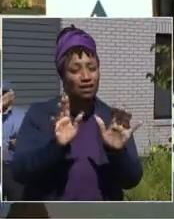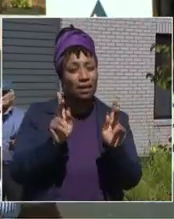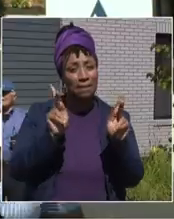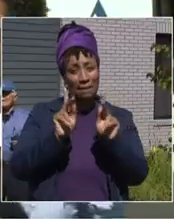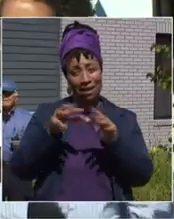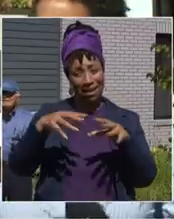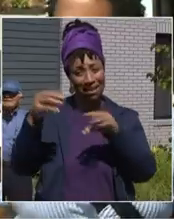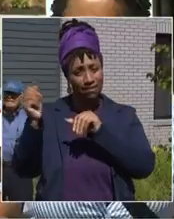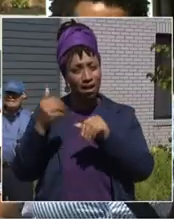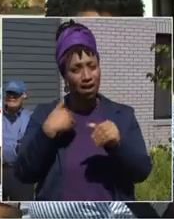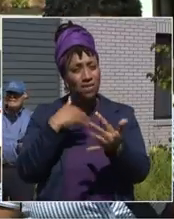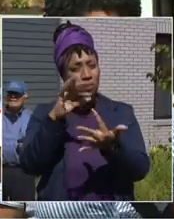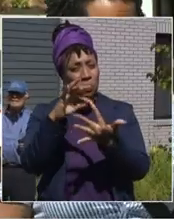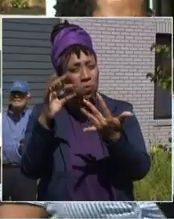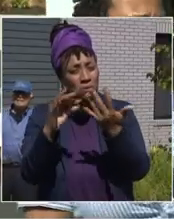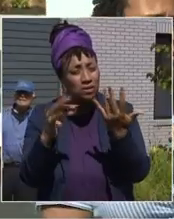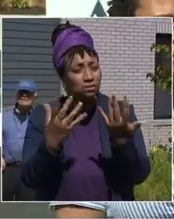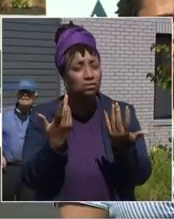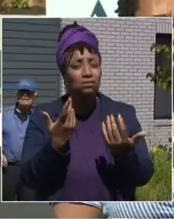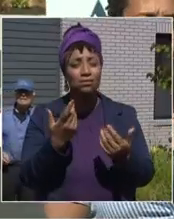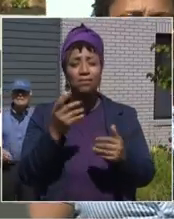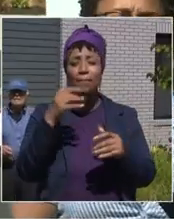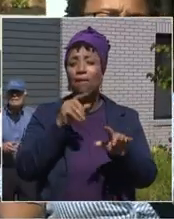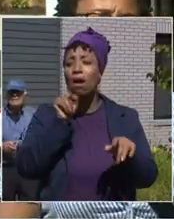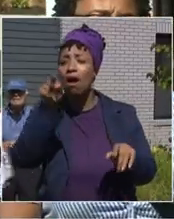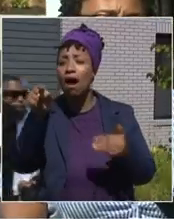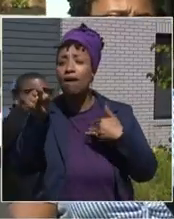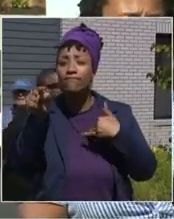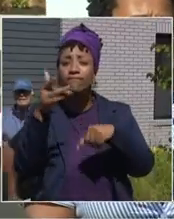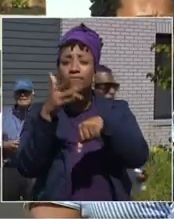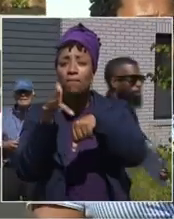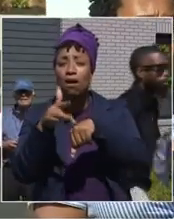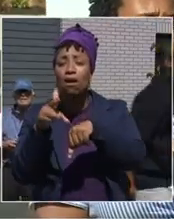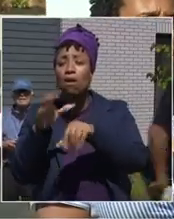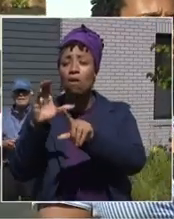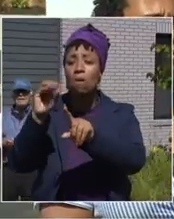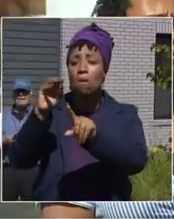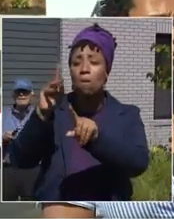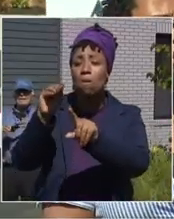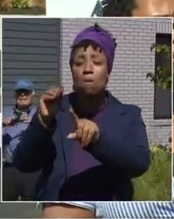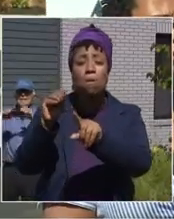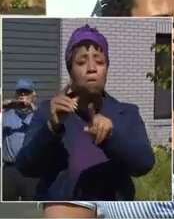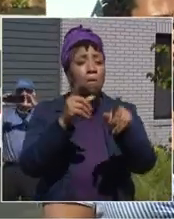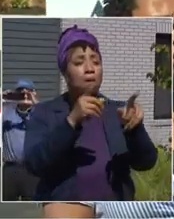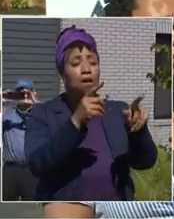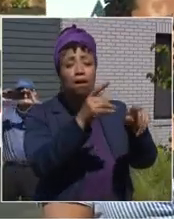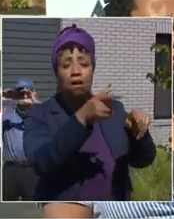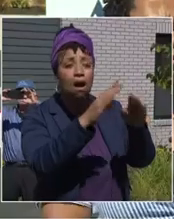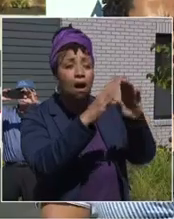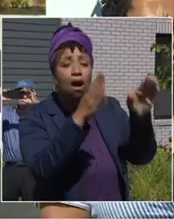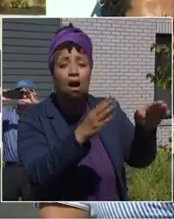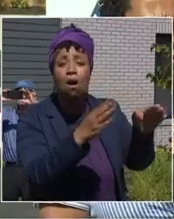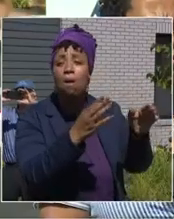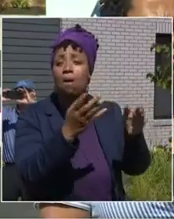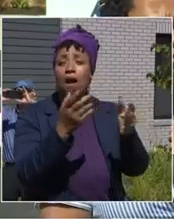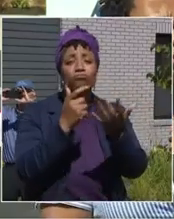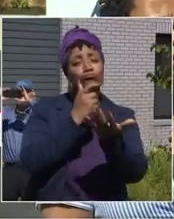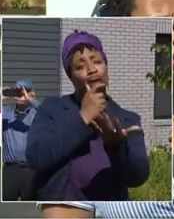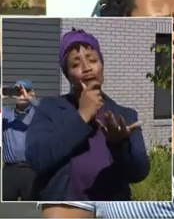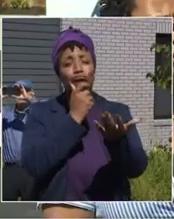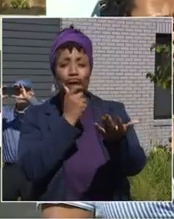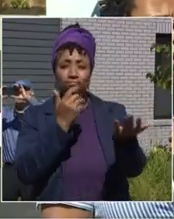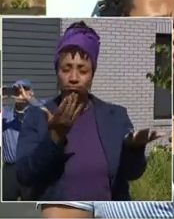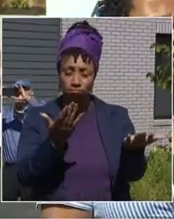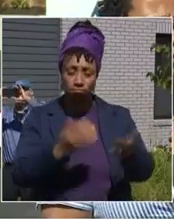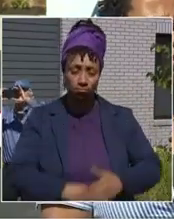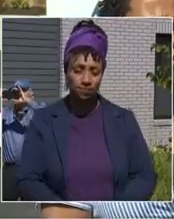the availability of the type of housing that they want. And so that's why it's always important that we're building,